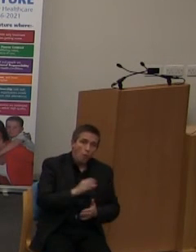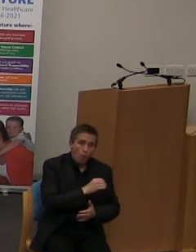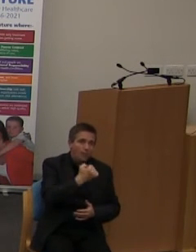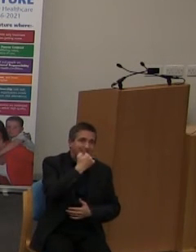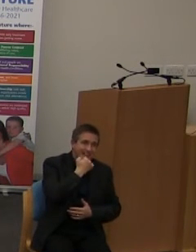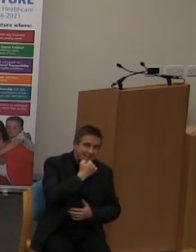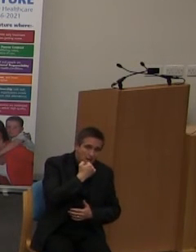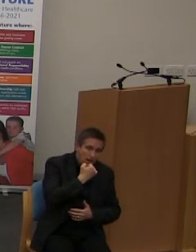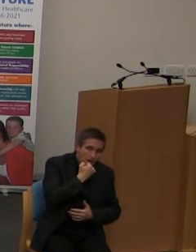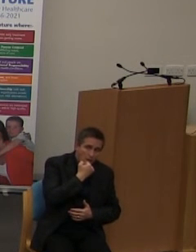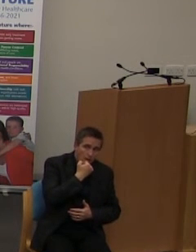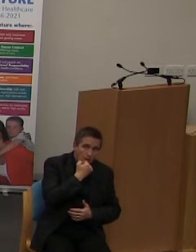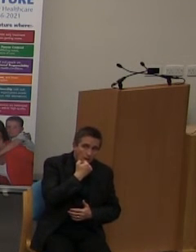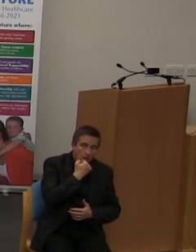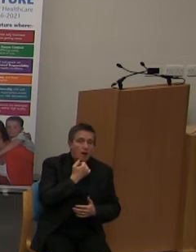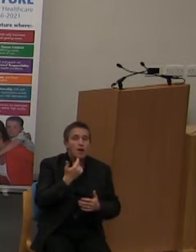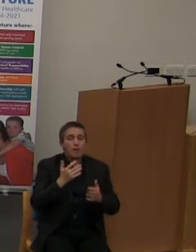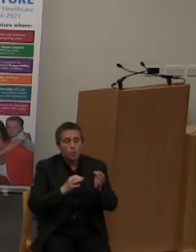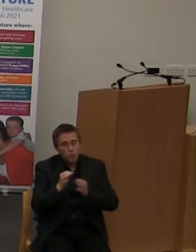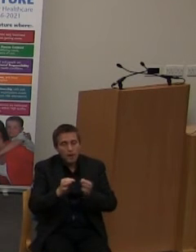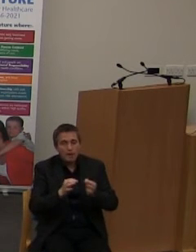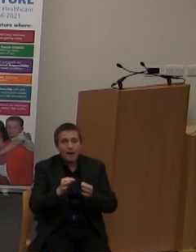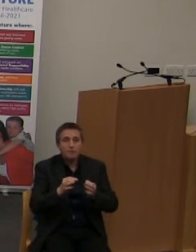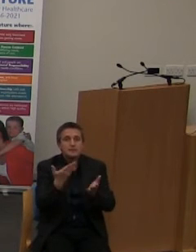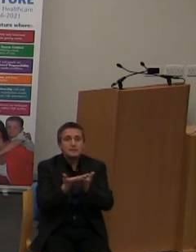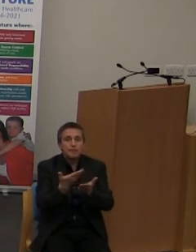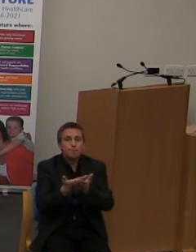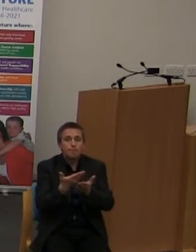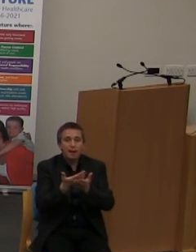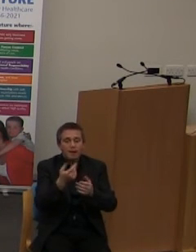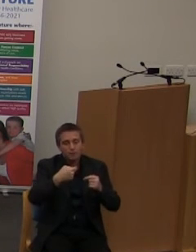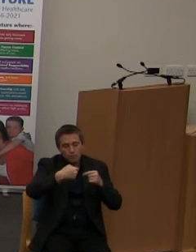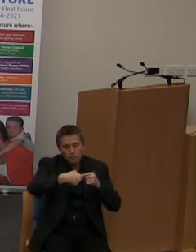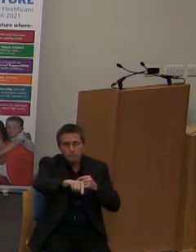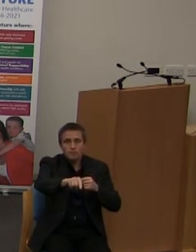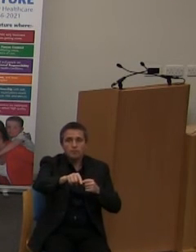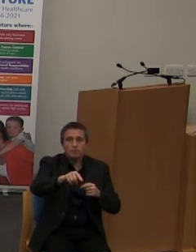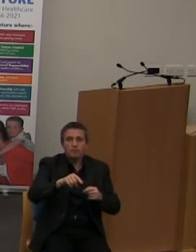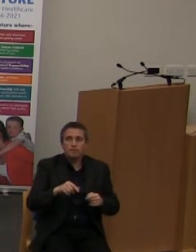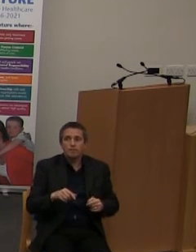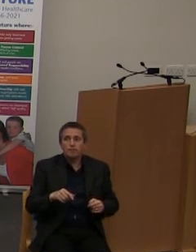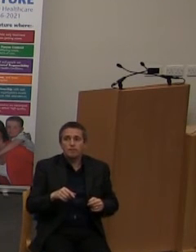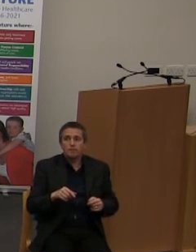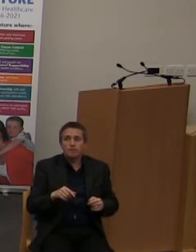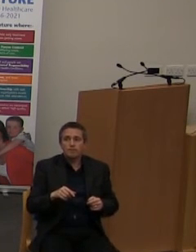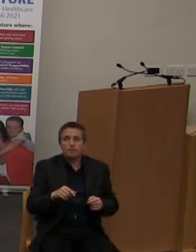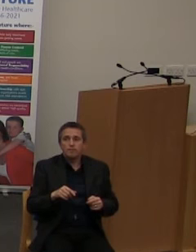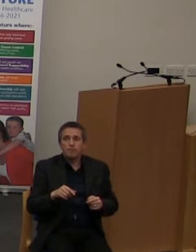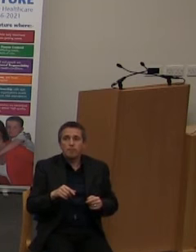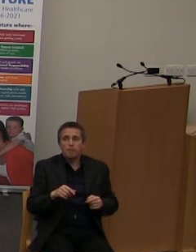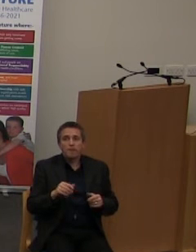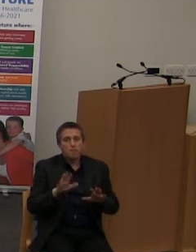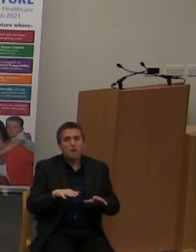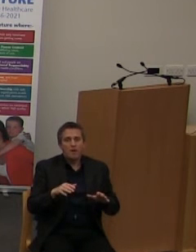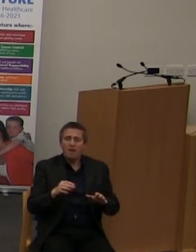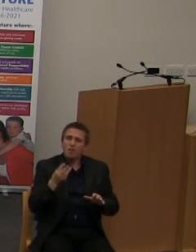get the ability to predict you know, where we will be in the next wee while. But actually from now on, if it had been sort of